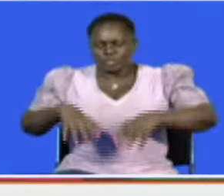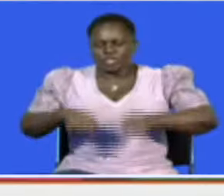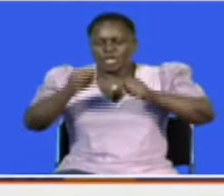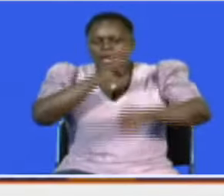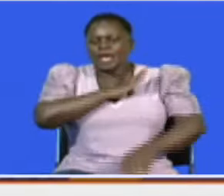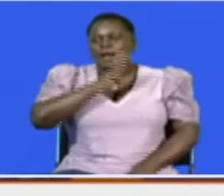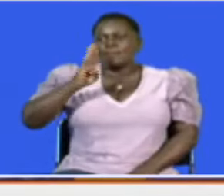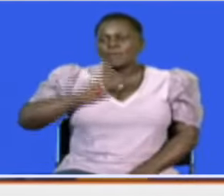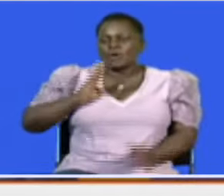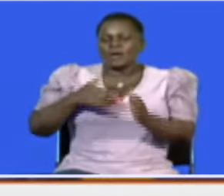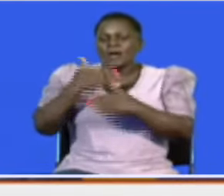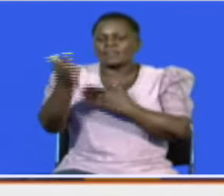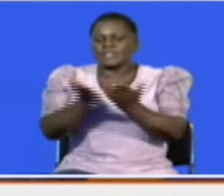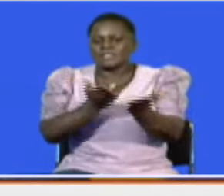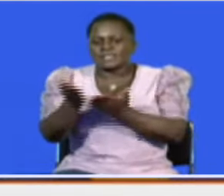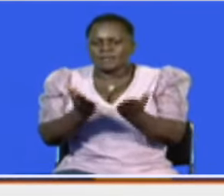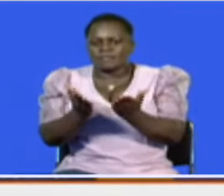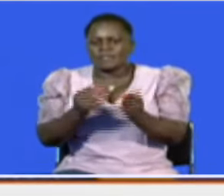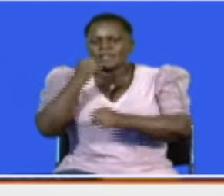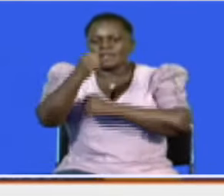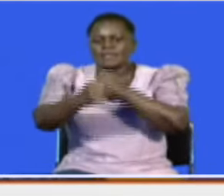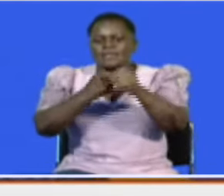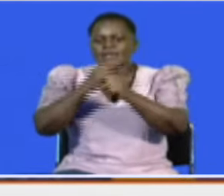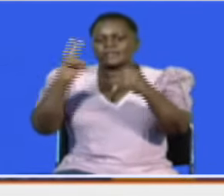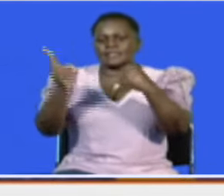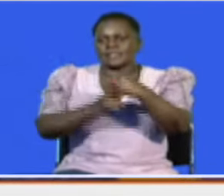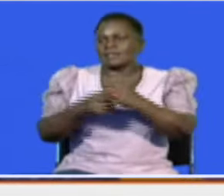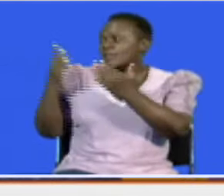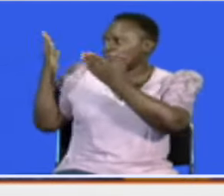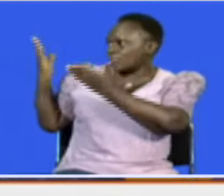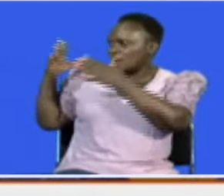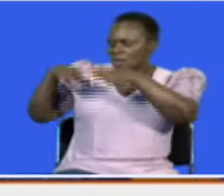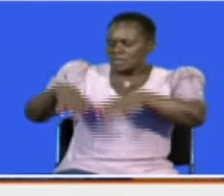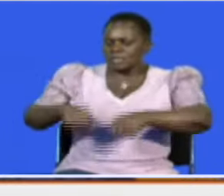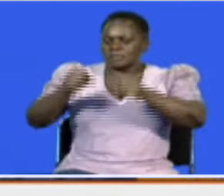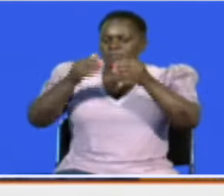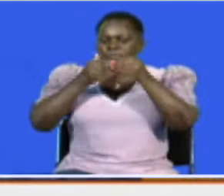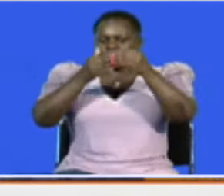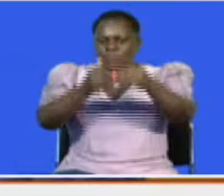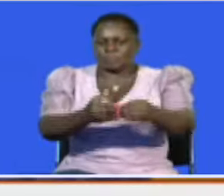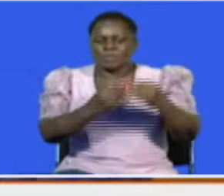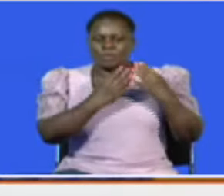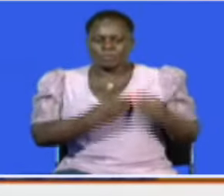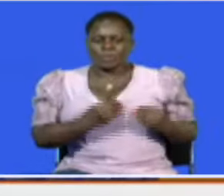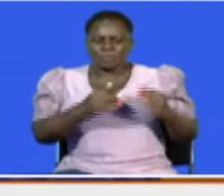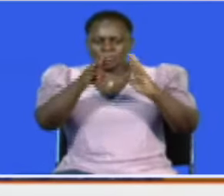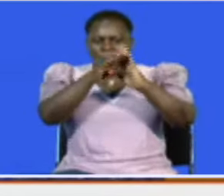board after serving for 7 years. Pauline assumes leadership of the pension